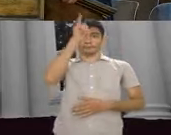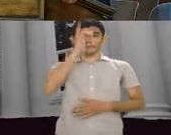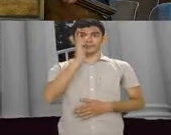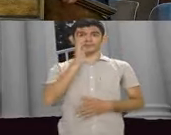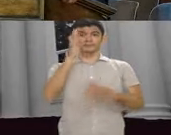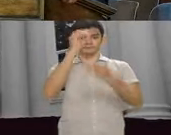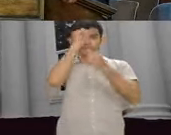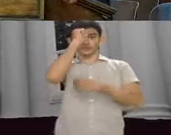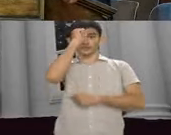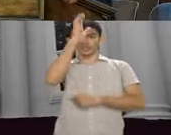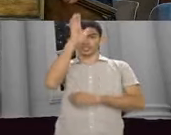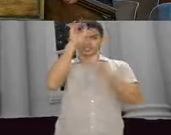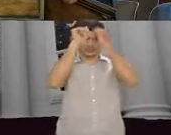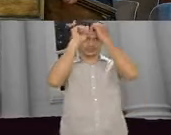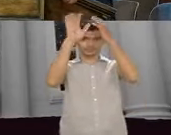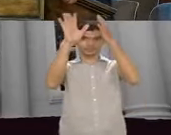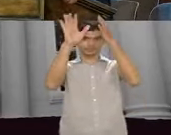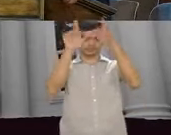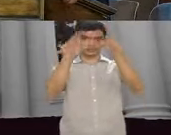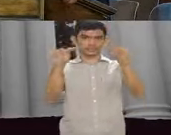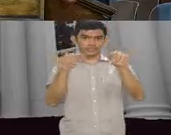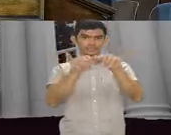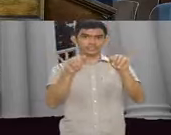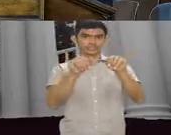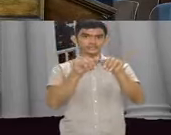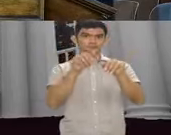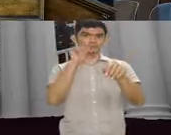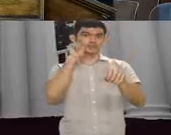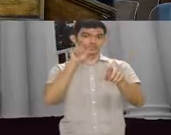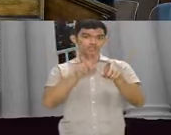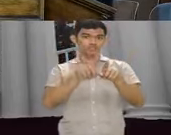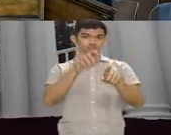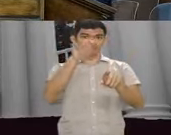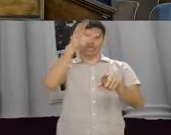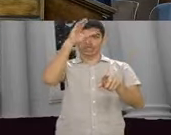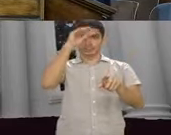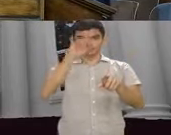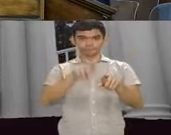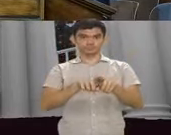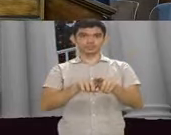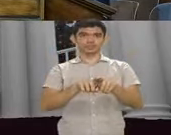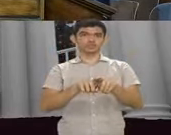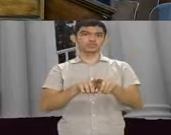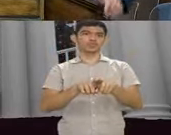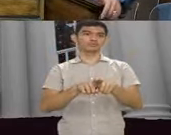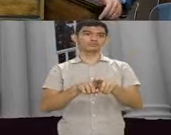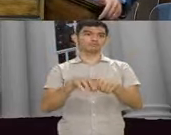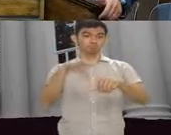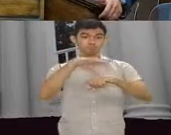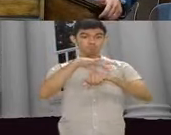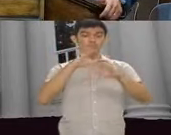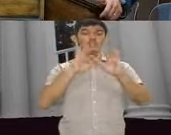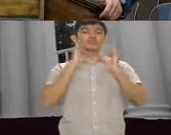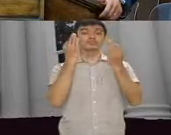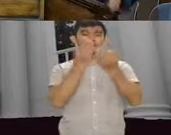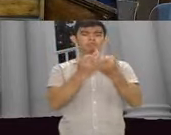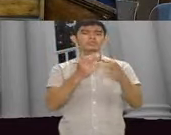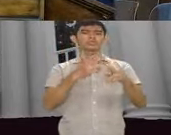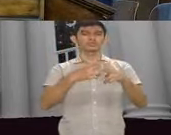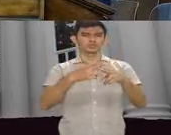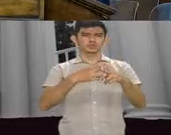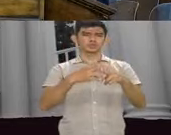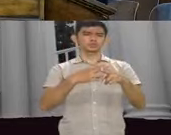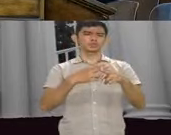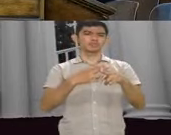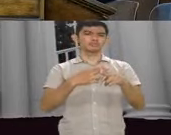the same is my brother and sister and mother. And earthly relationships are temporal, folks. We